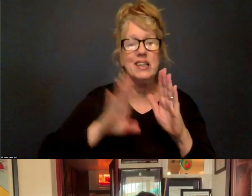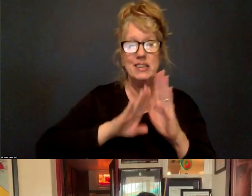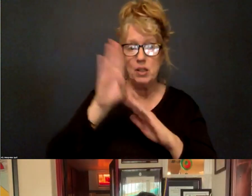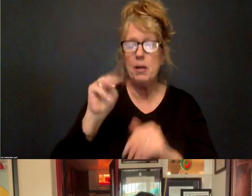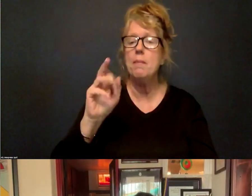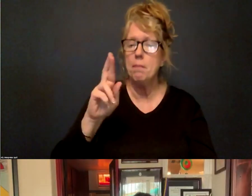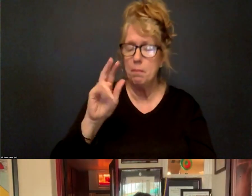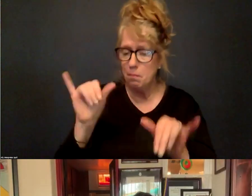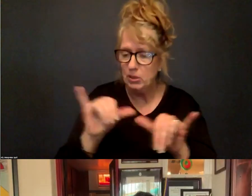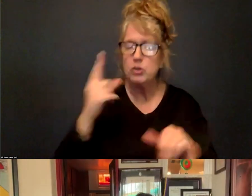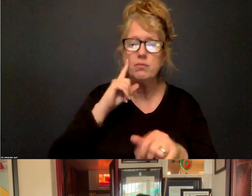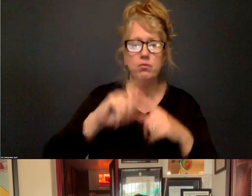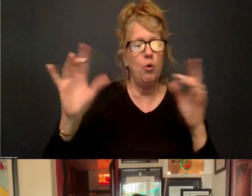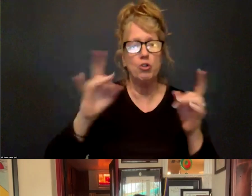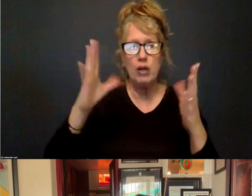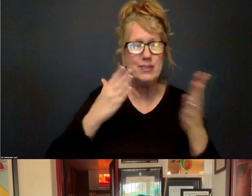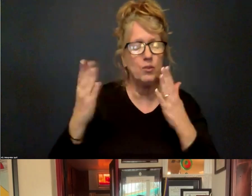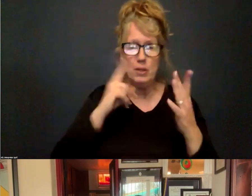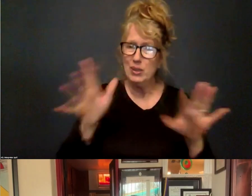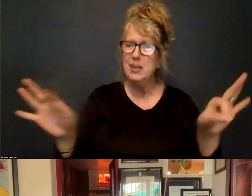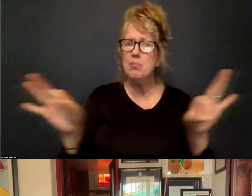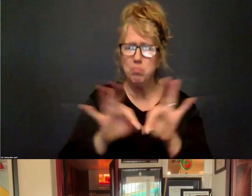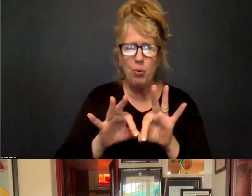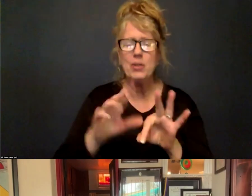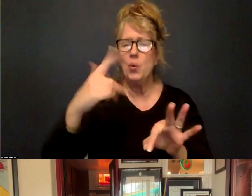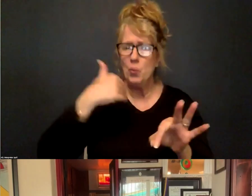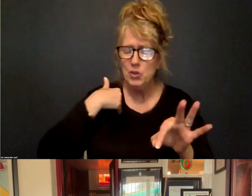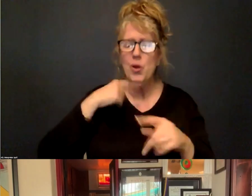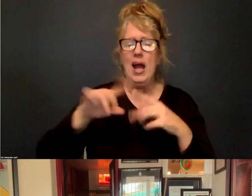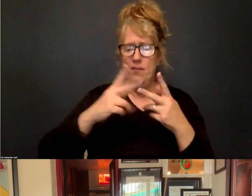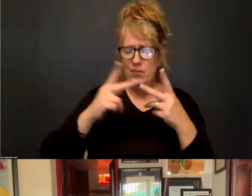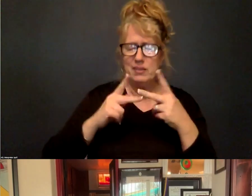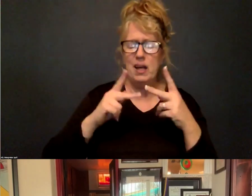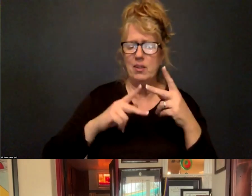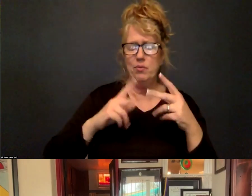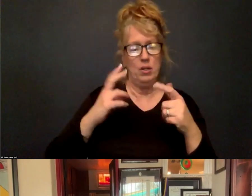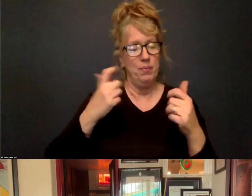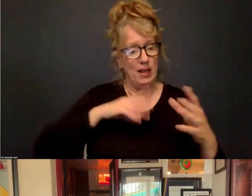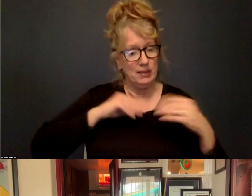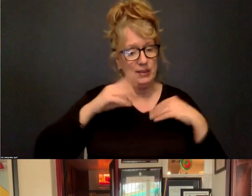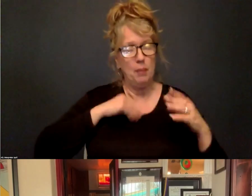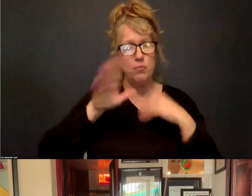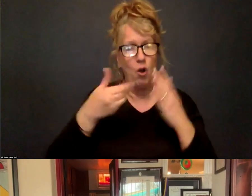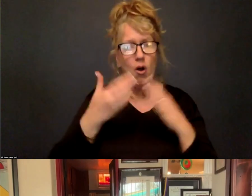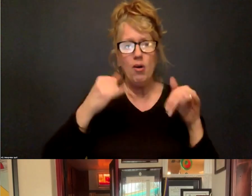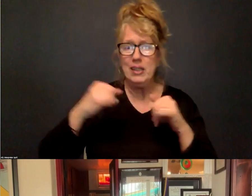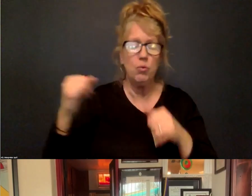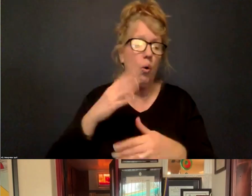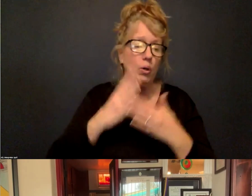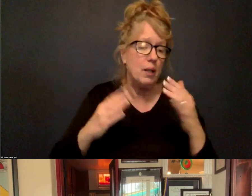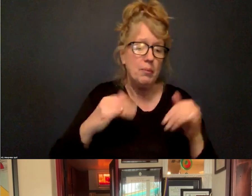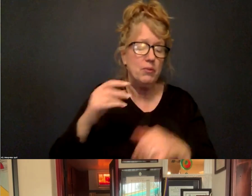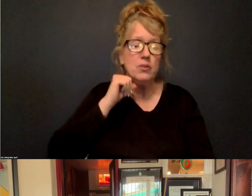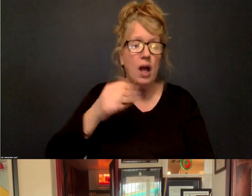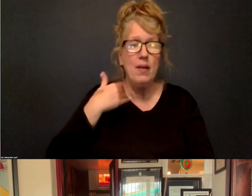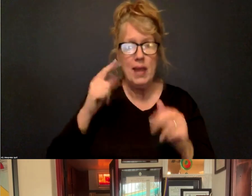for crisis services. I think it's really important when you have facilities that accept all individuals or facilities that don't, that you're